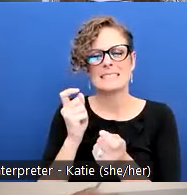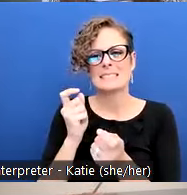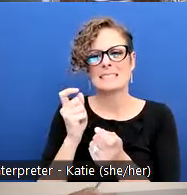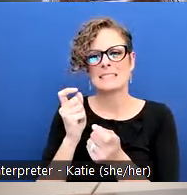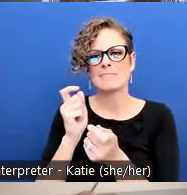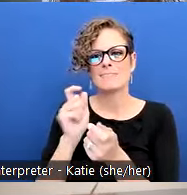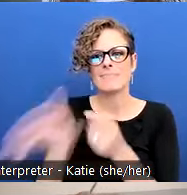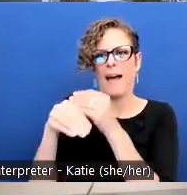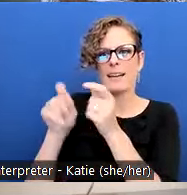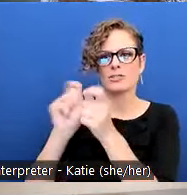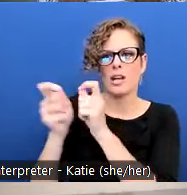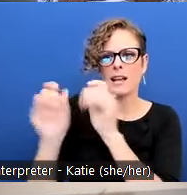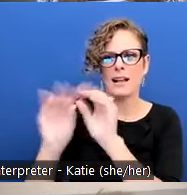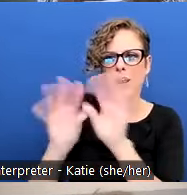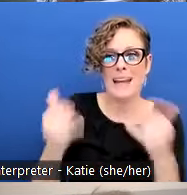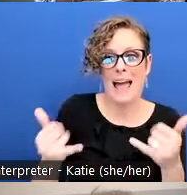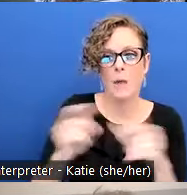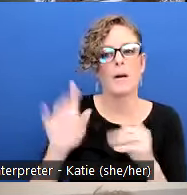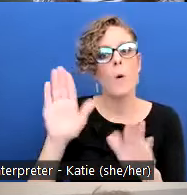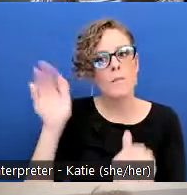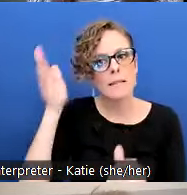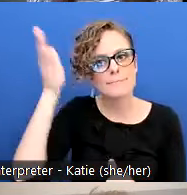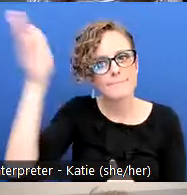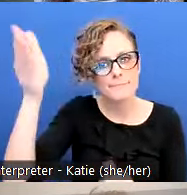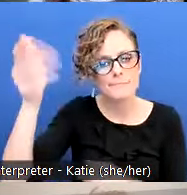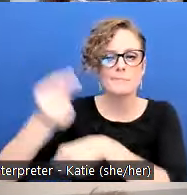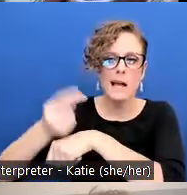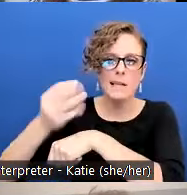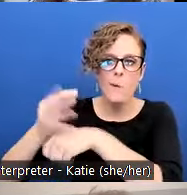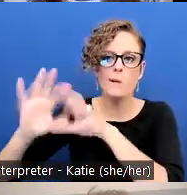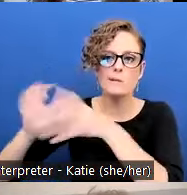be coming down the line with the work of the task force.